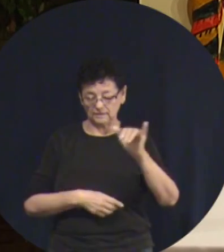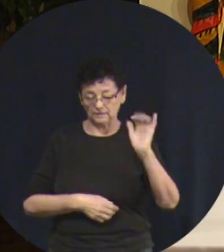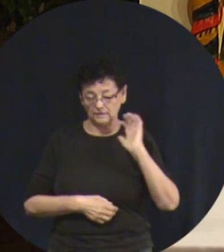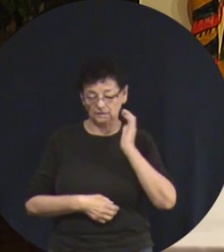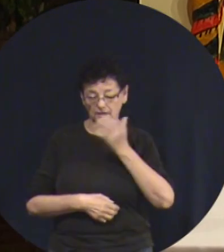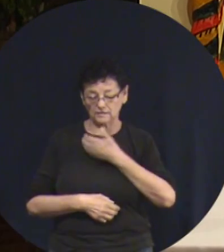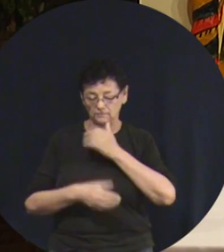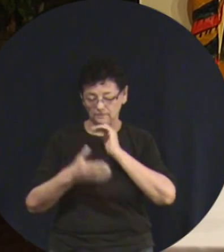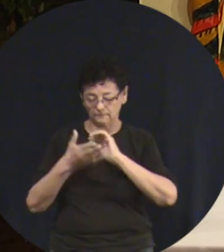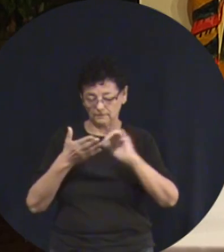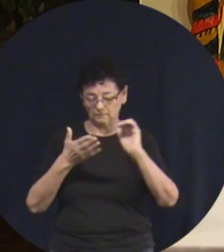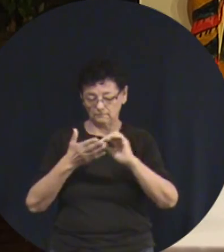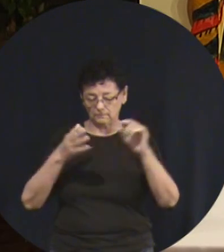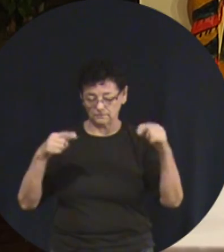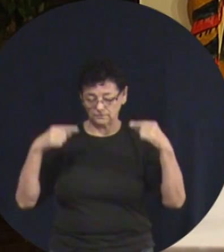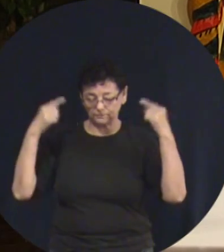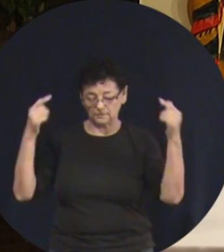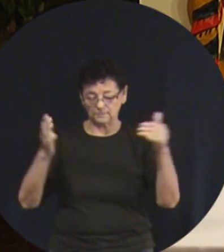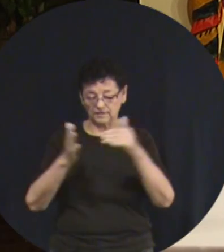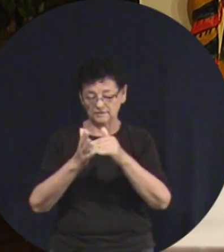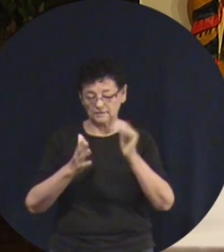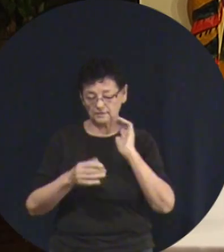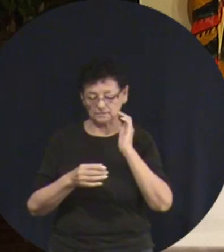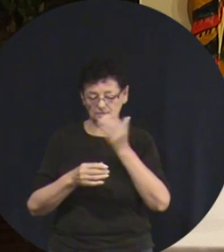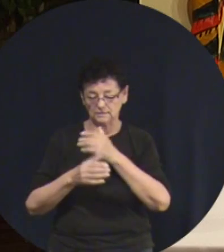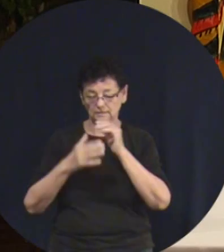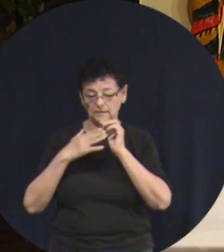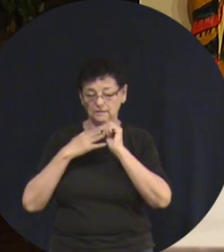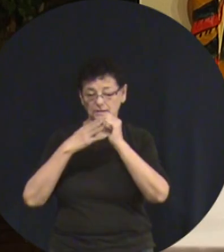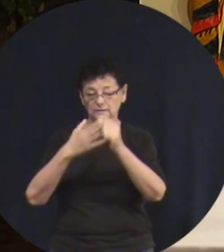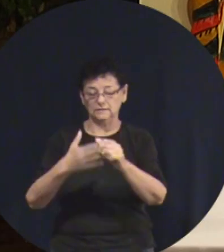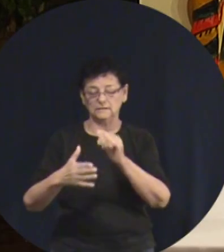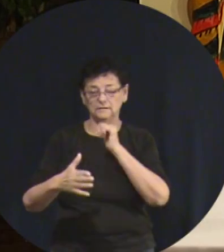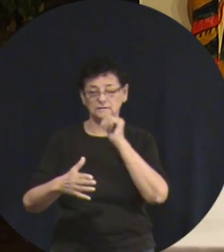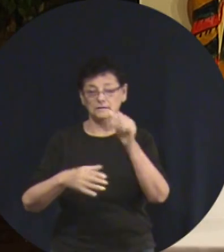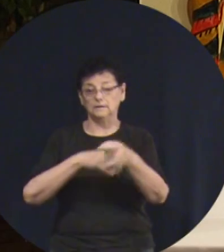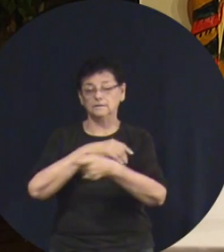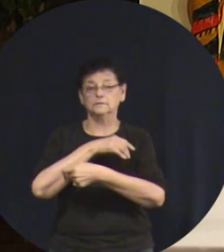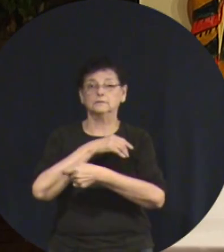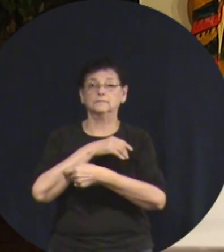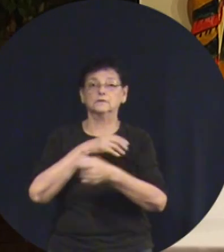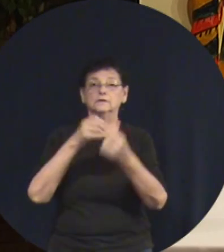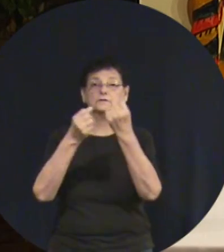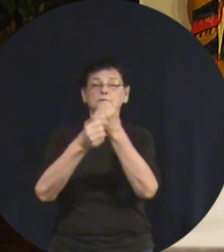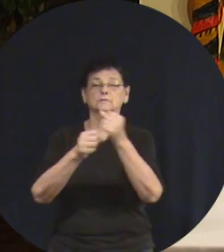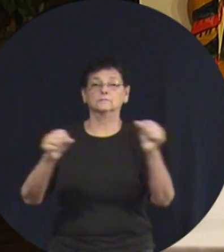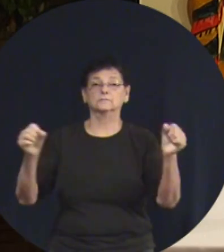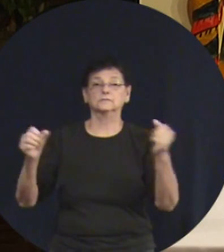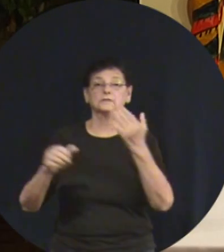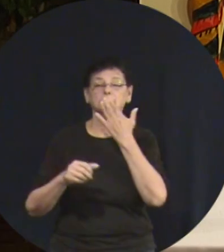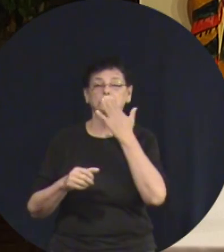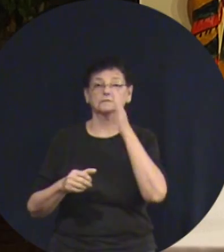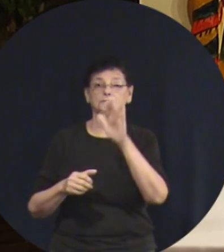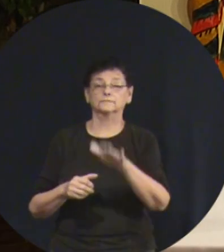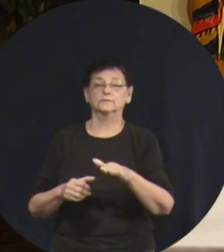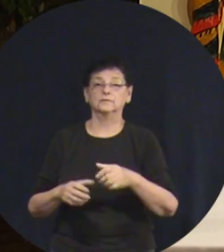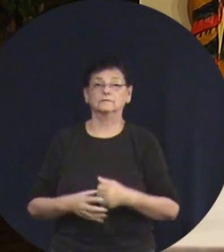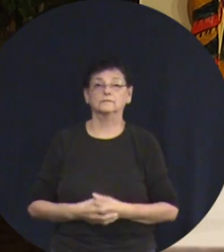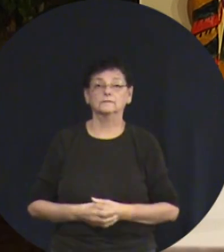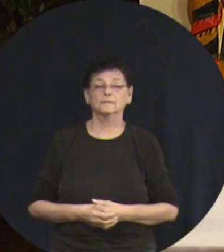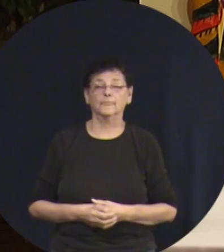you bestow on the world all that is good. Through him and with him and in him, O God,